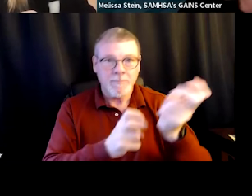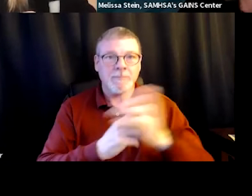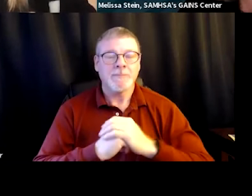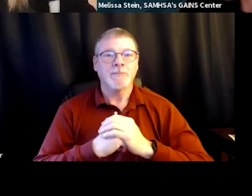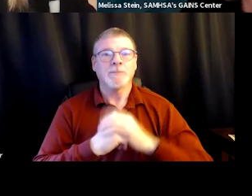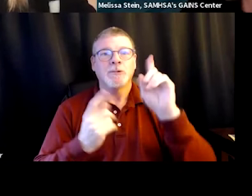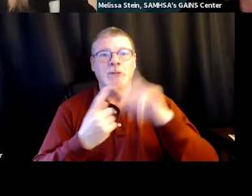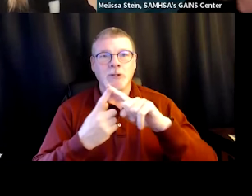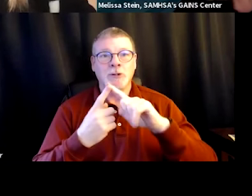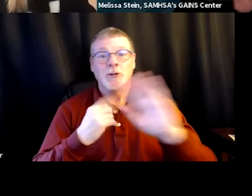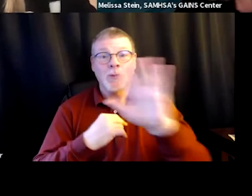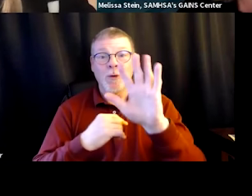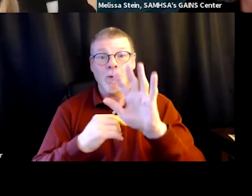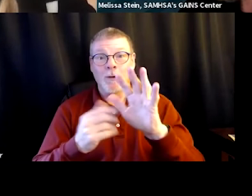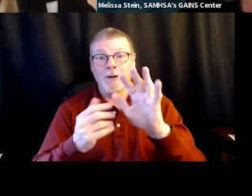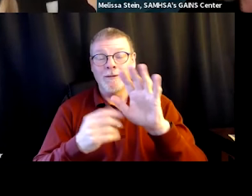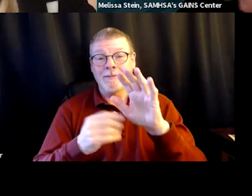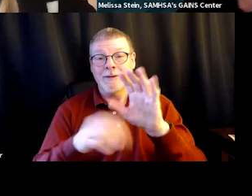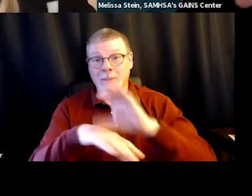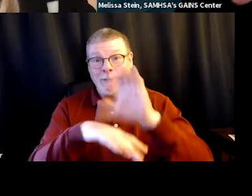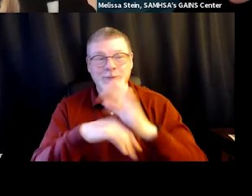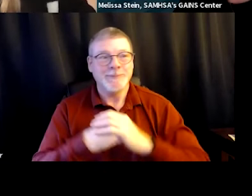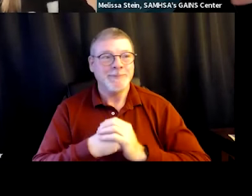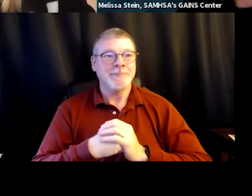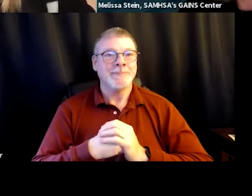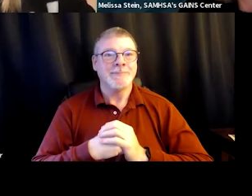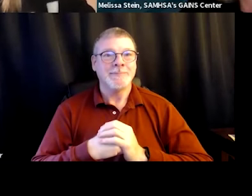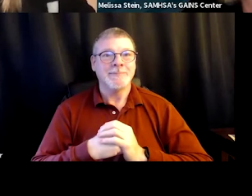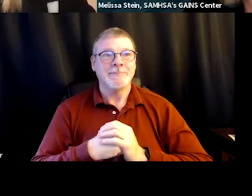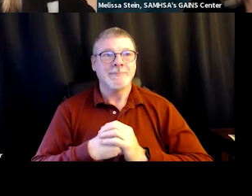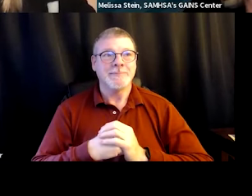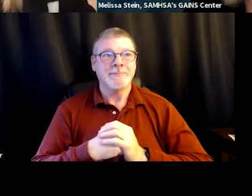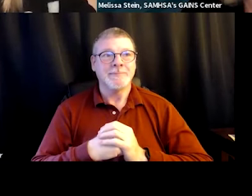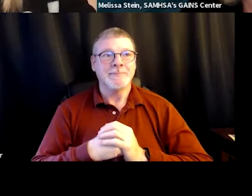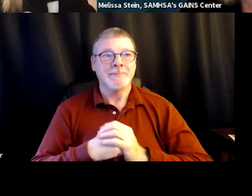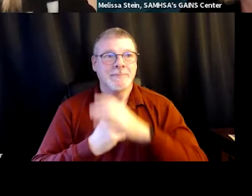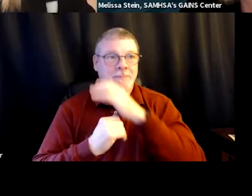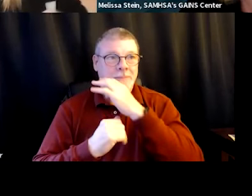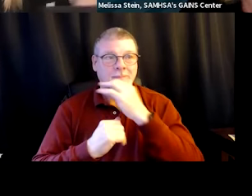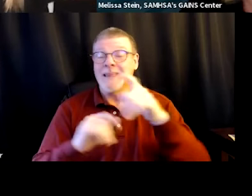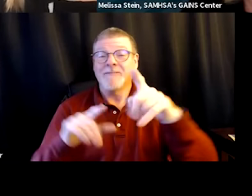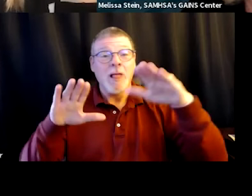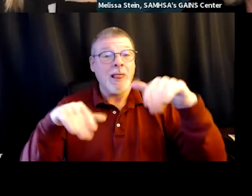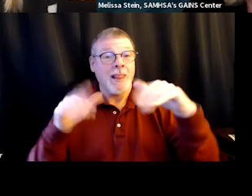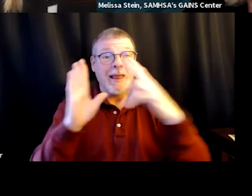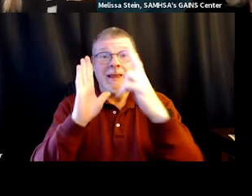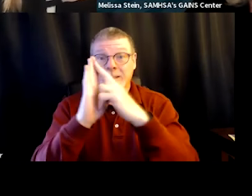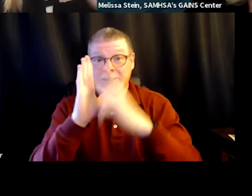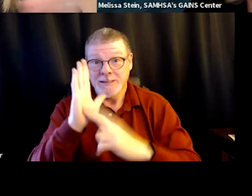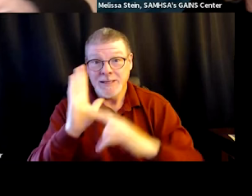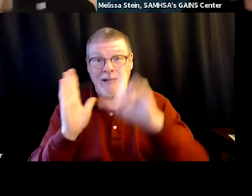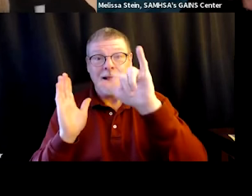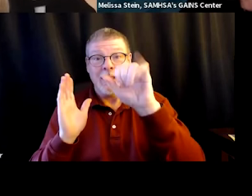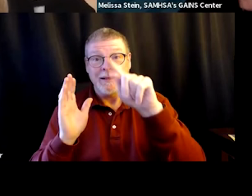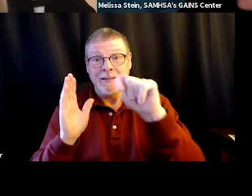to your device. Next slide, please. So if you haven't signed up for the Game Center's listserv yet, here